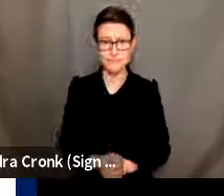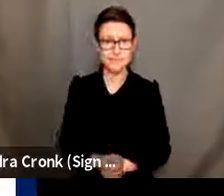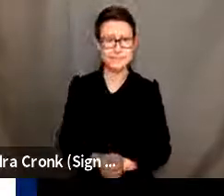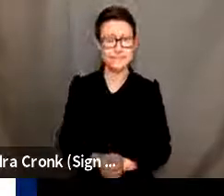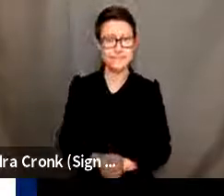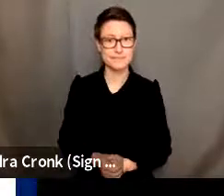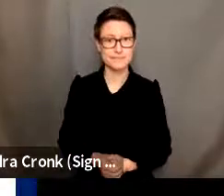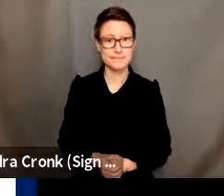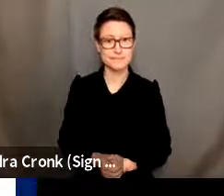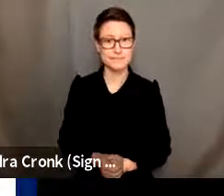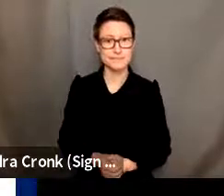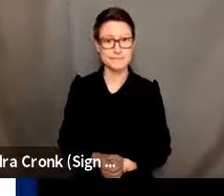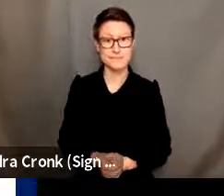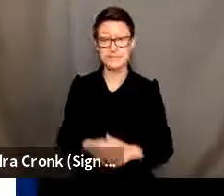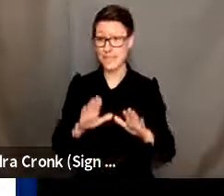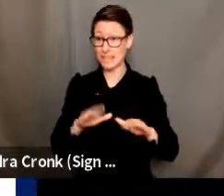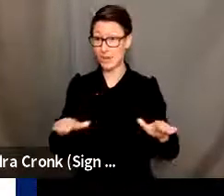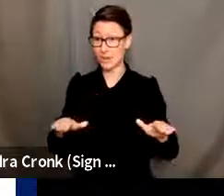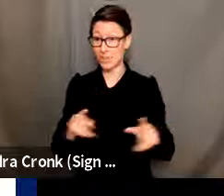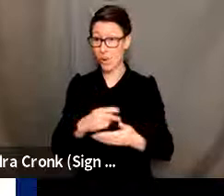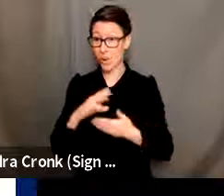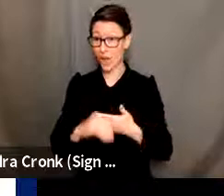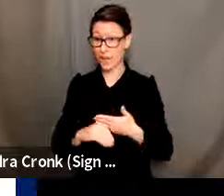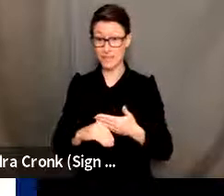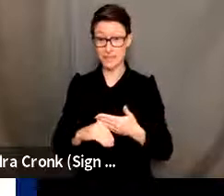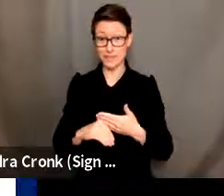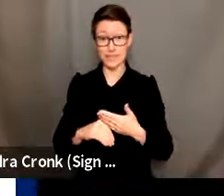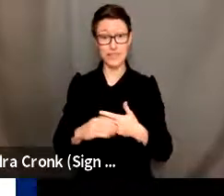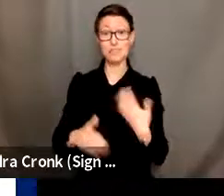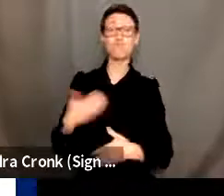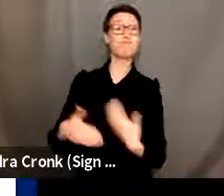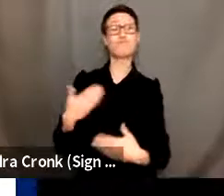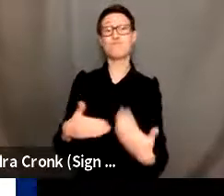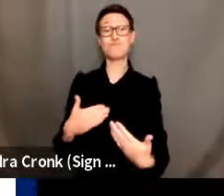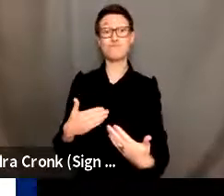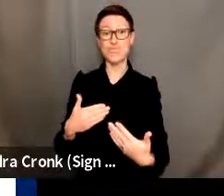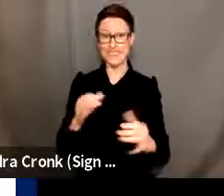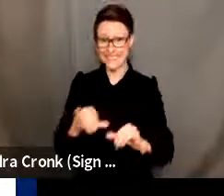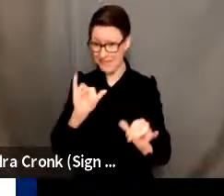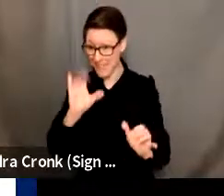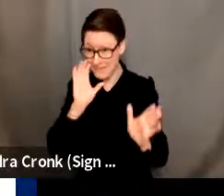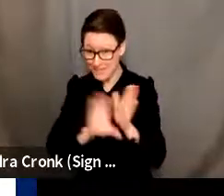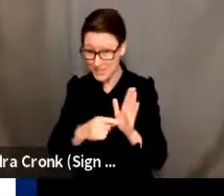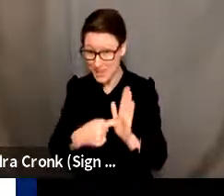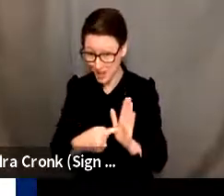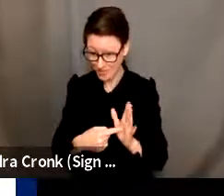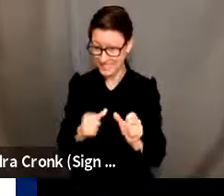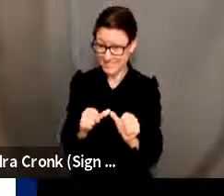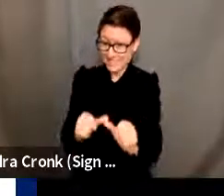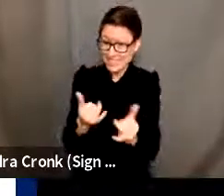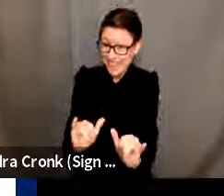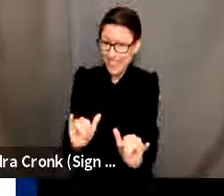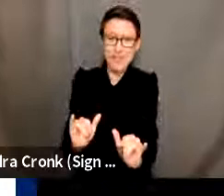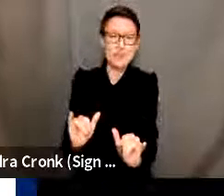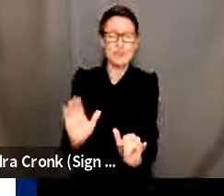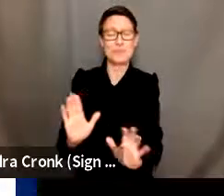Our children's programs, obviously we're not doing them as the images show here since they're done virtually, but as you can see, we have a lot of